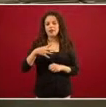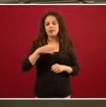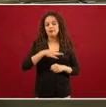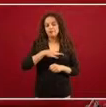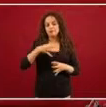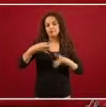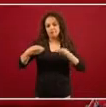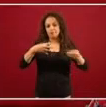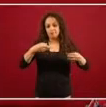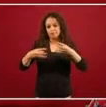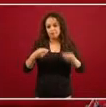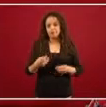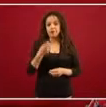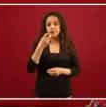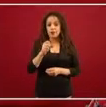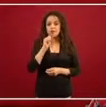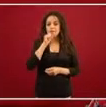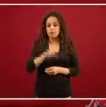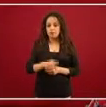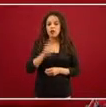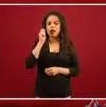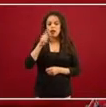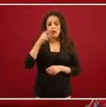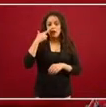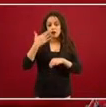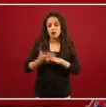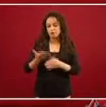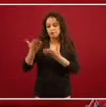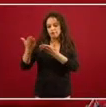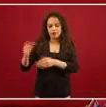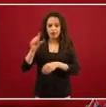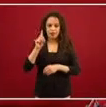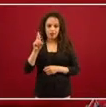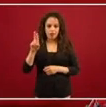Vigilance. And the director is Dr. Alomia.